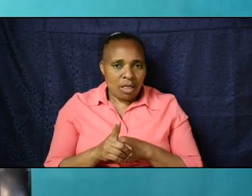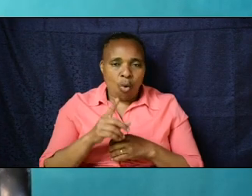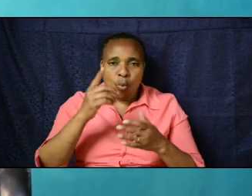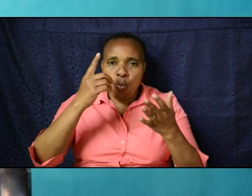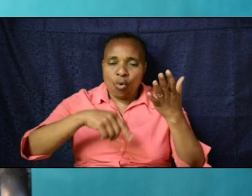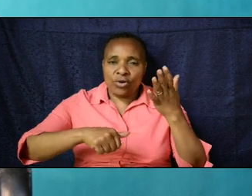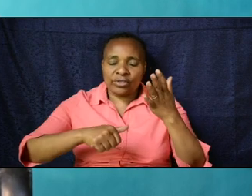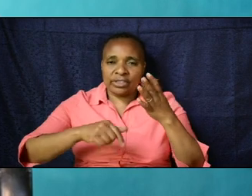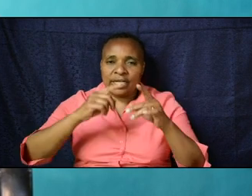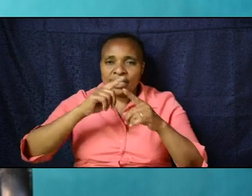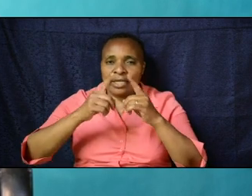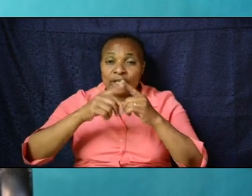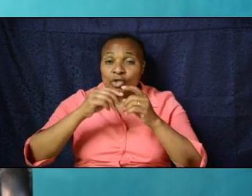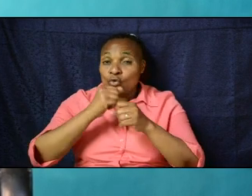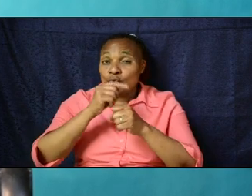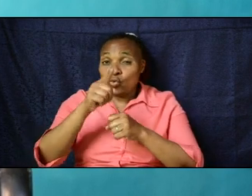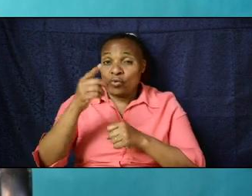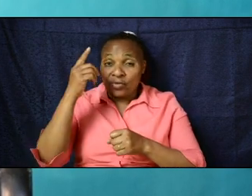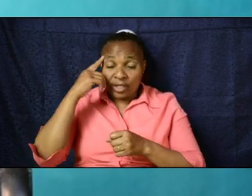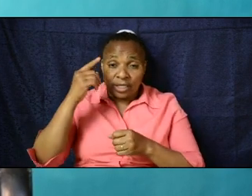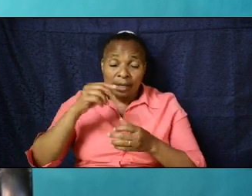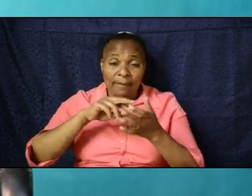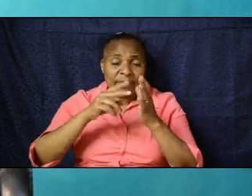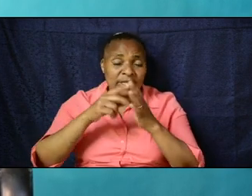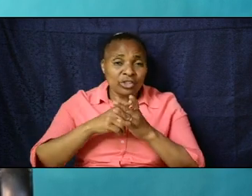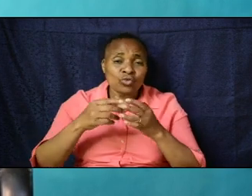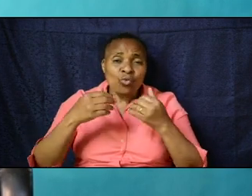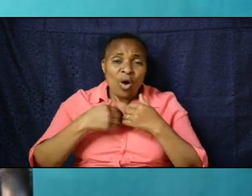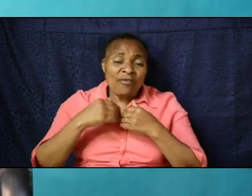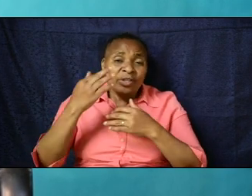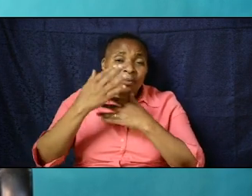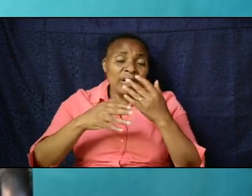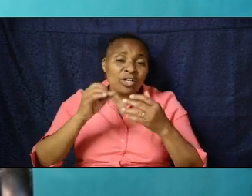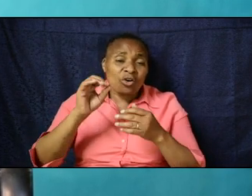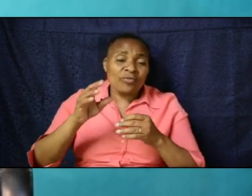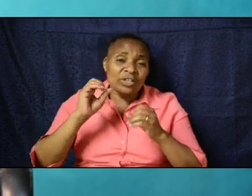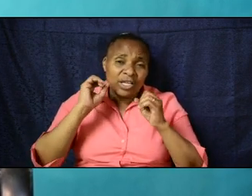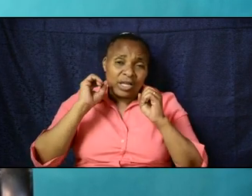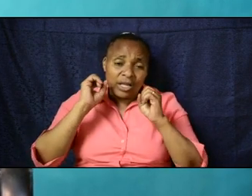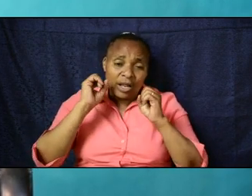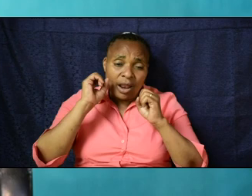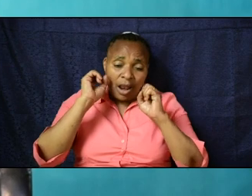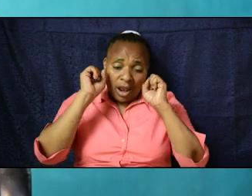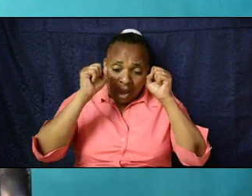what then do you think it means to have the blood of the Lamb on your door?